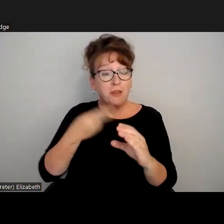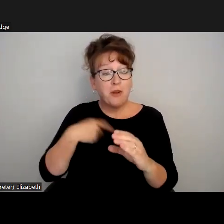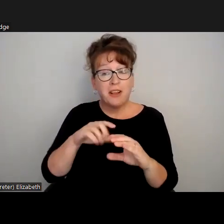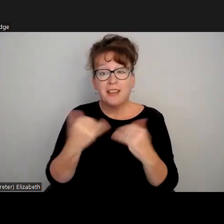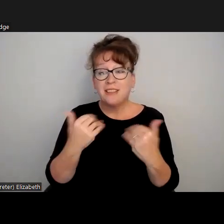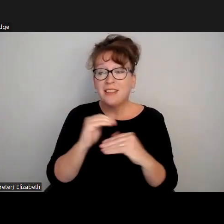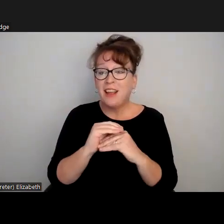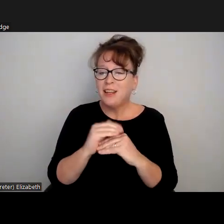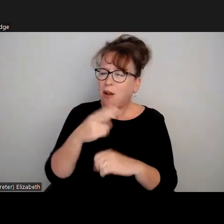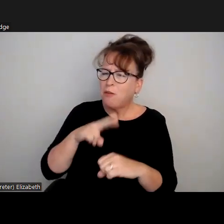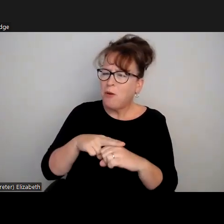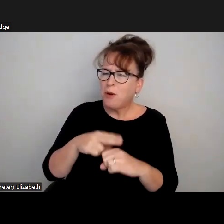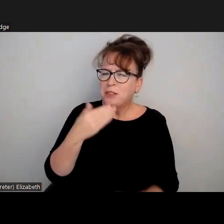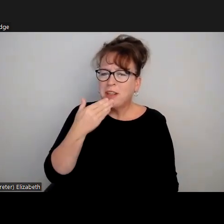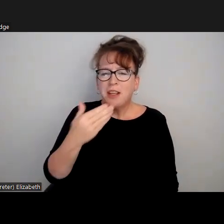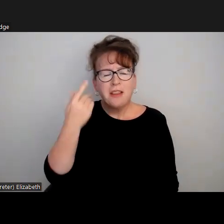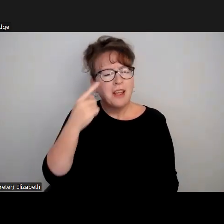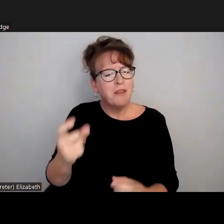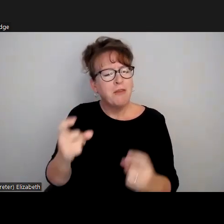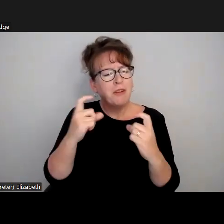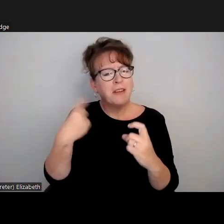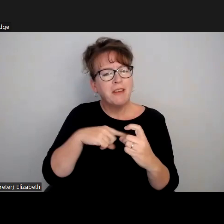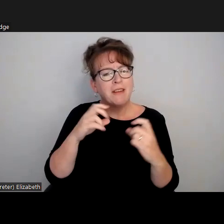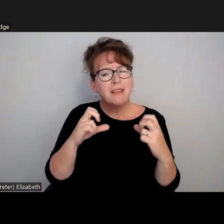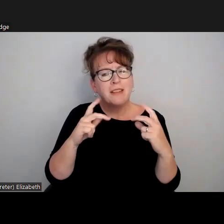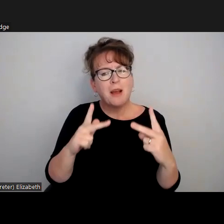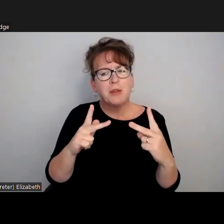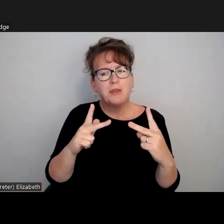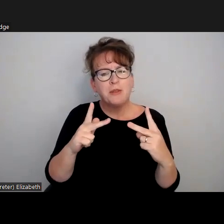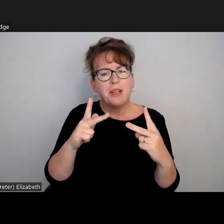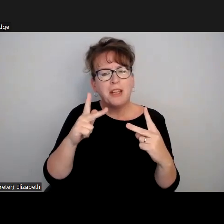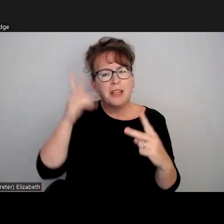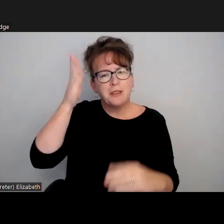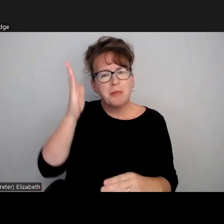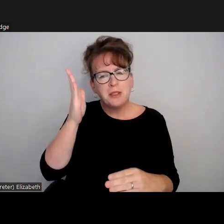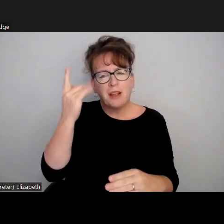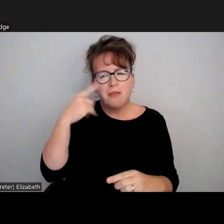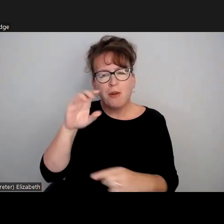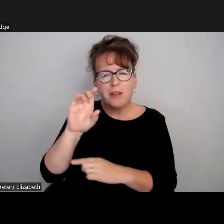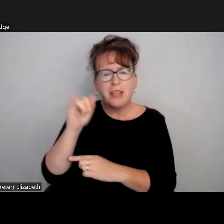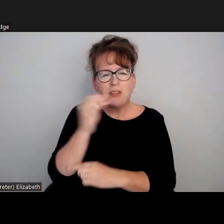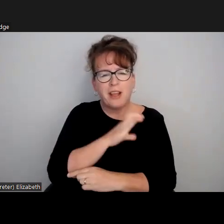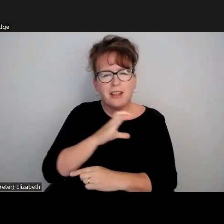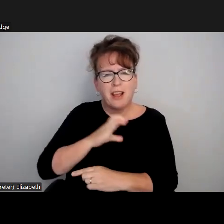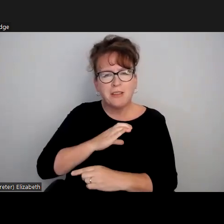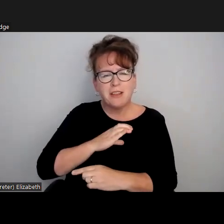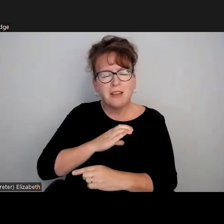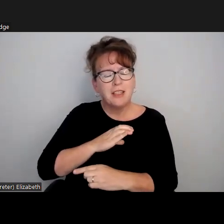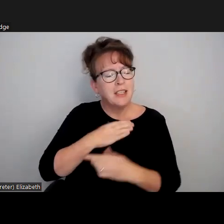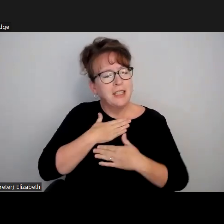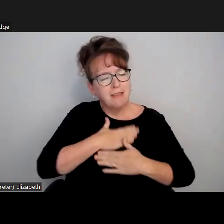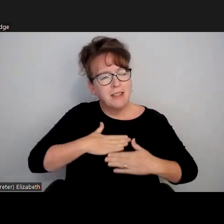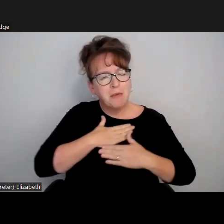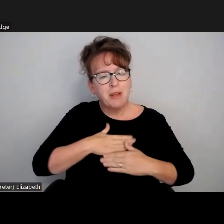so much, Maria Boleyn, for giving us the opportunity to present to the Environmental Justice Council tonight. It's a pleasure to join my